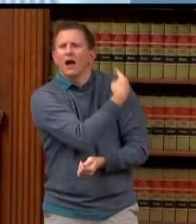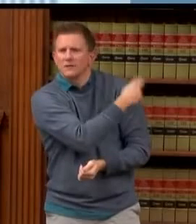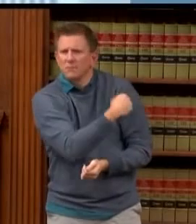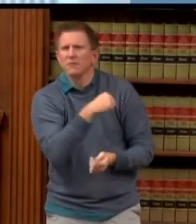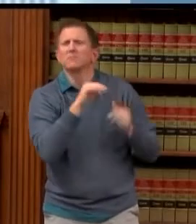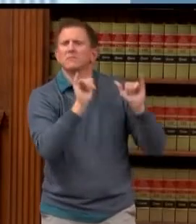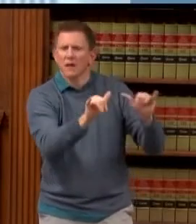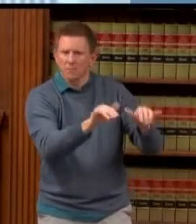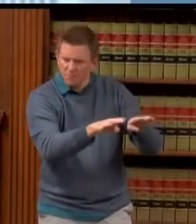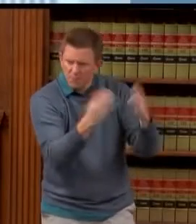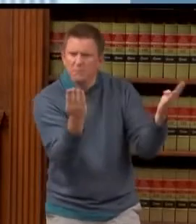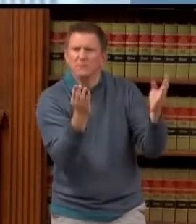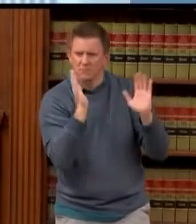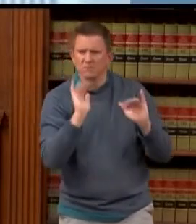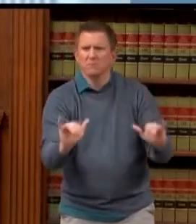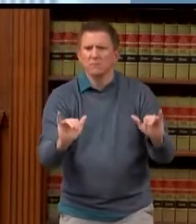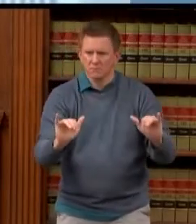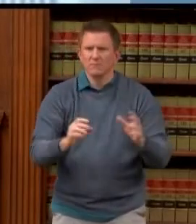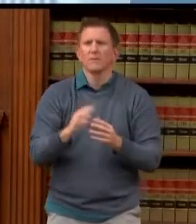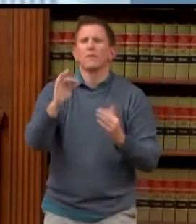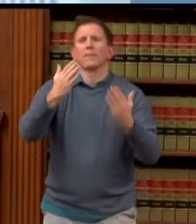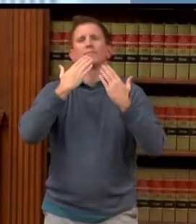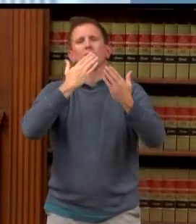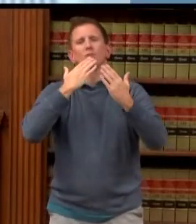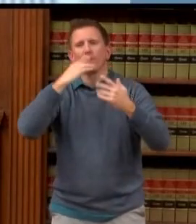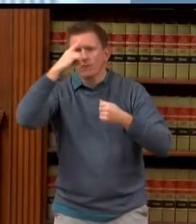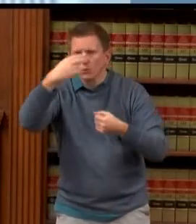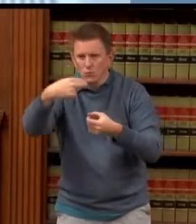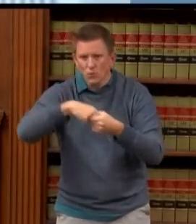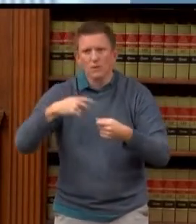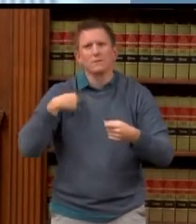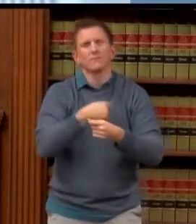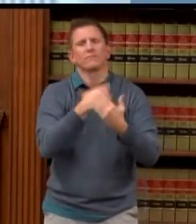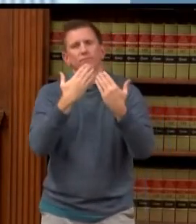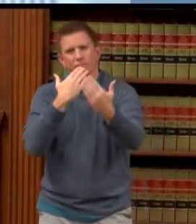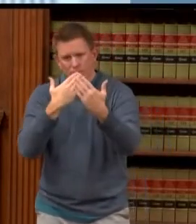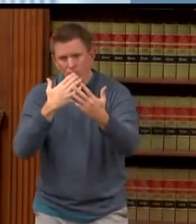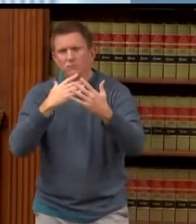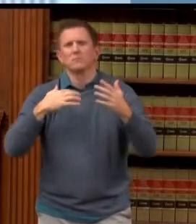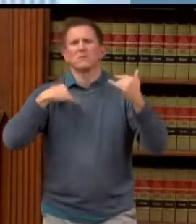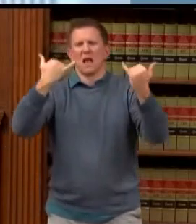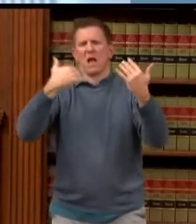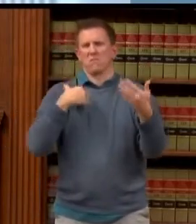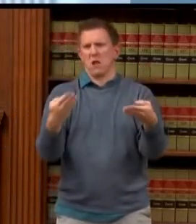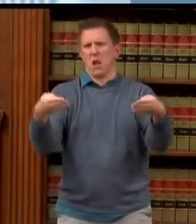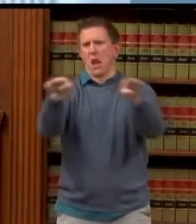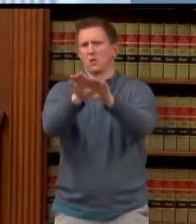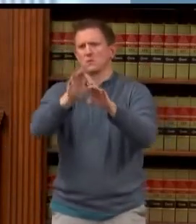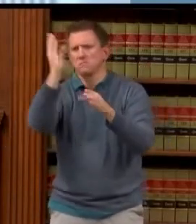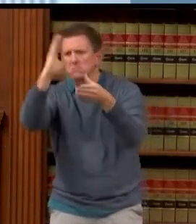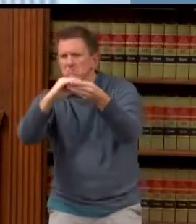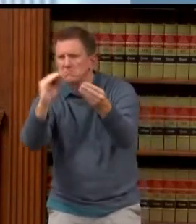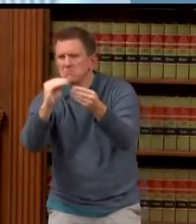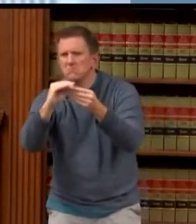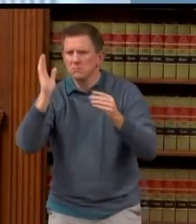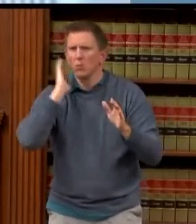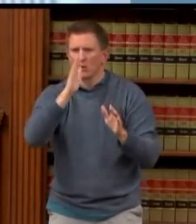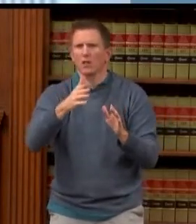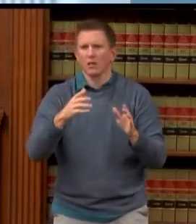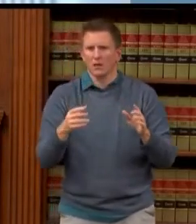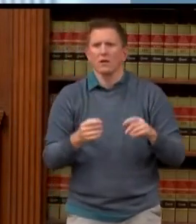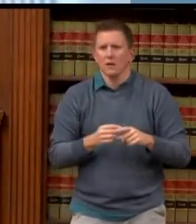questions, by the way. And let me just close on this. I know there are a lot of questions and back and forth in terms of terminology, rather